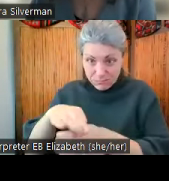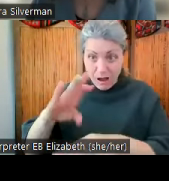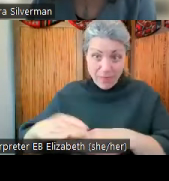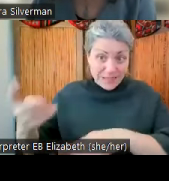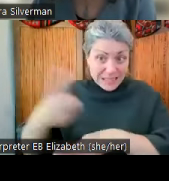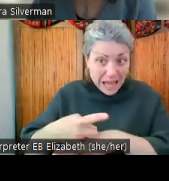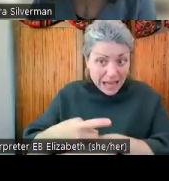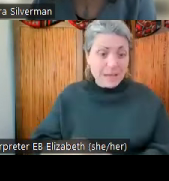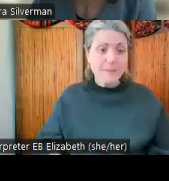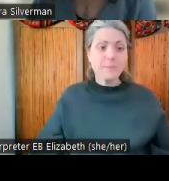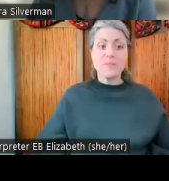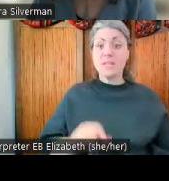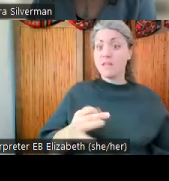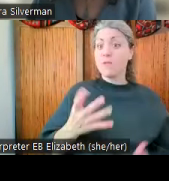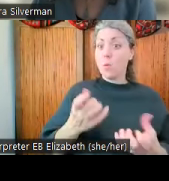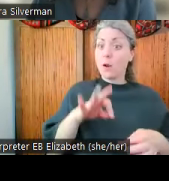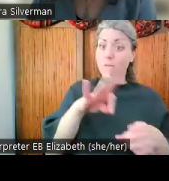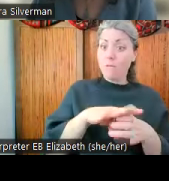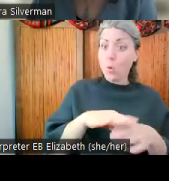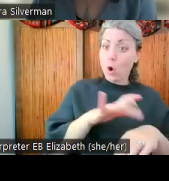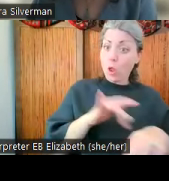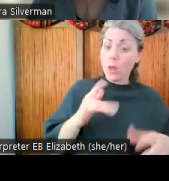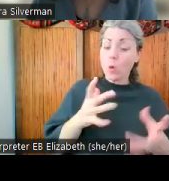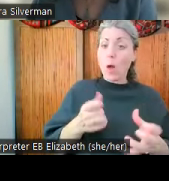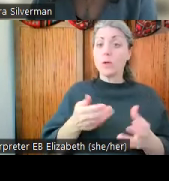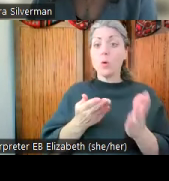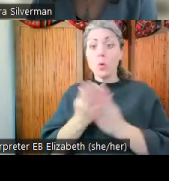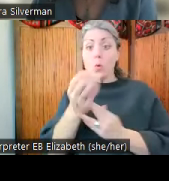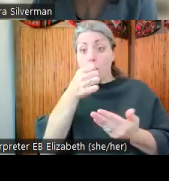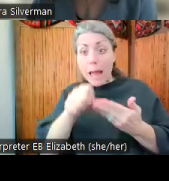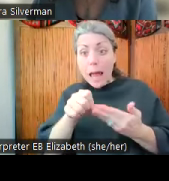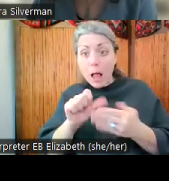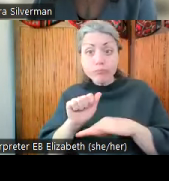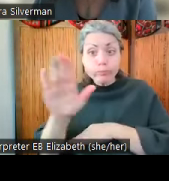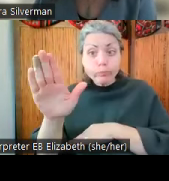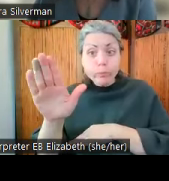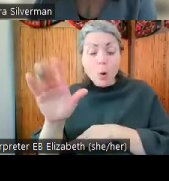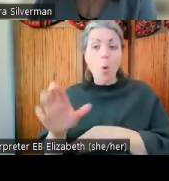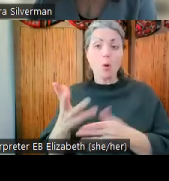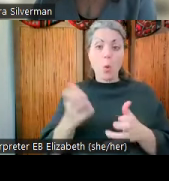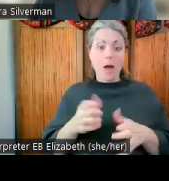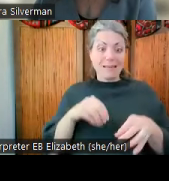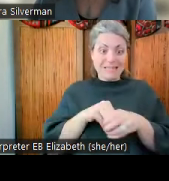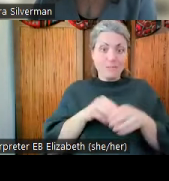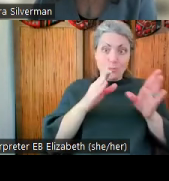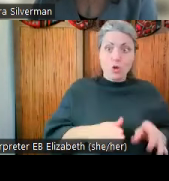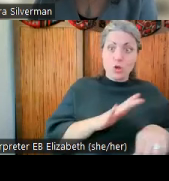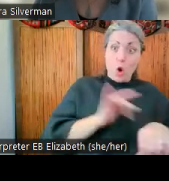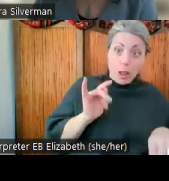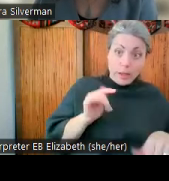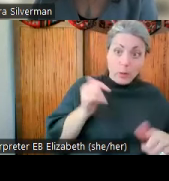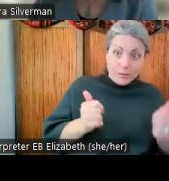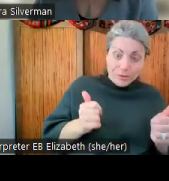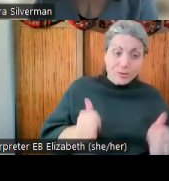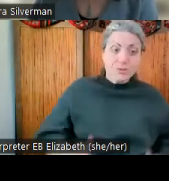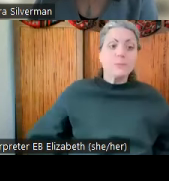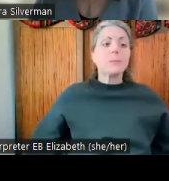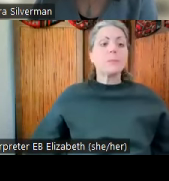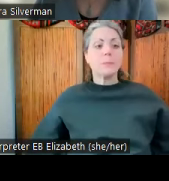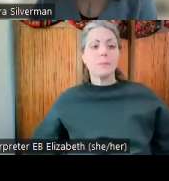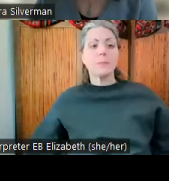make sense to request a mail-in ballot? You may want to figure out where the early voting sites are. You also need